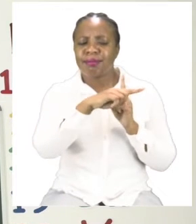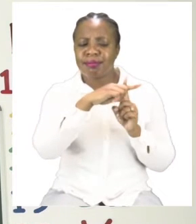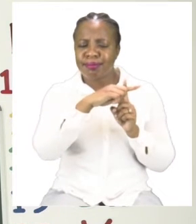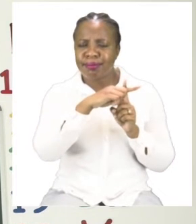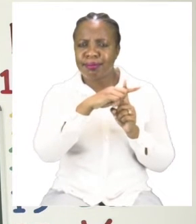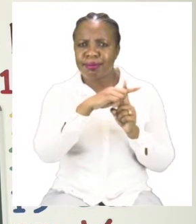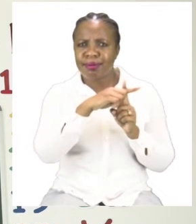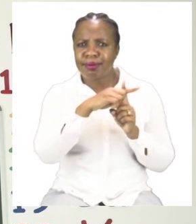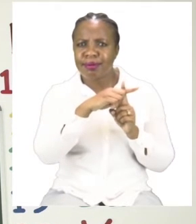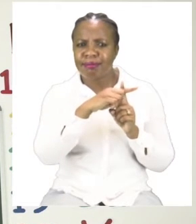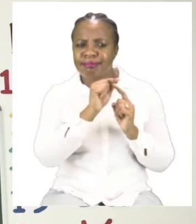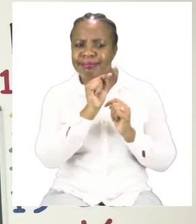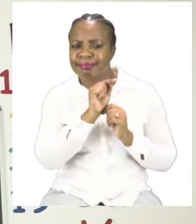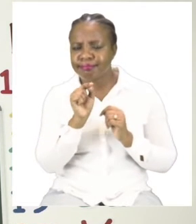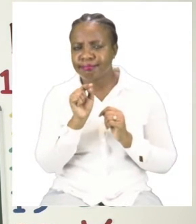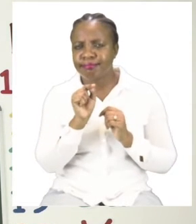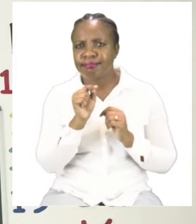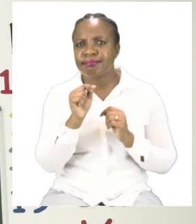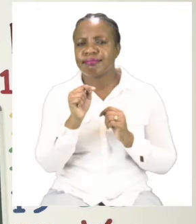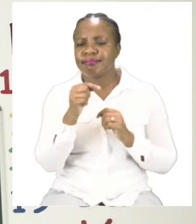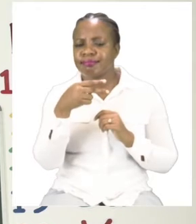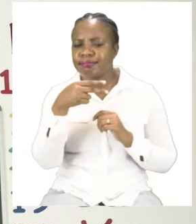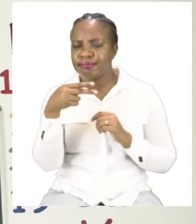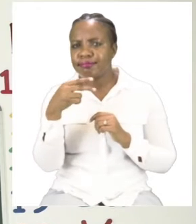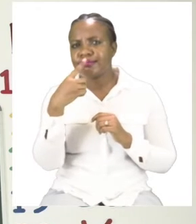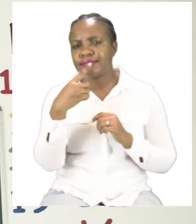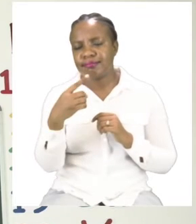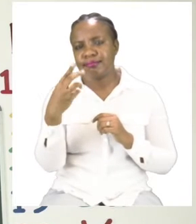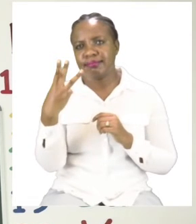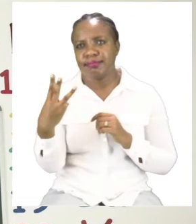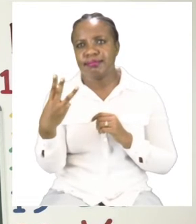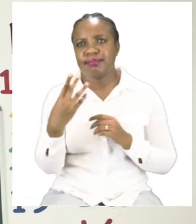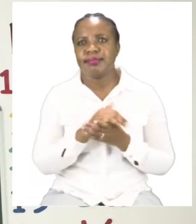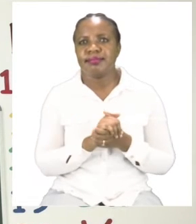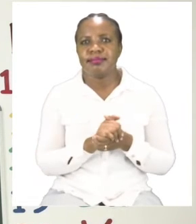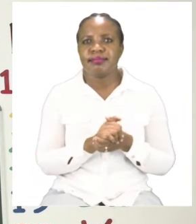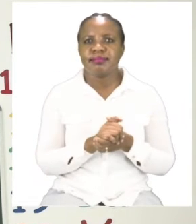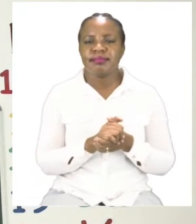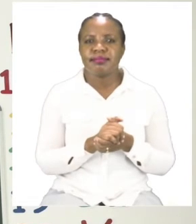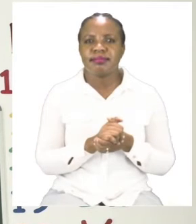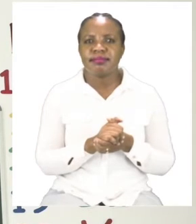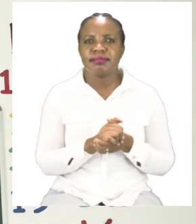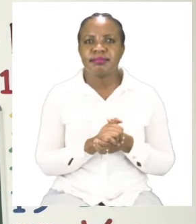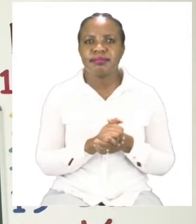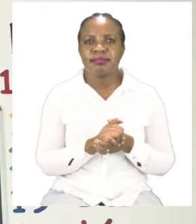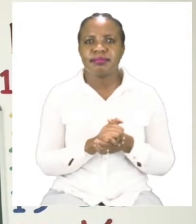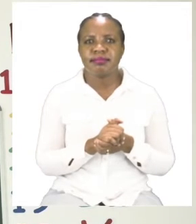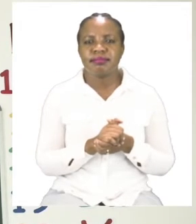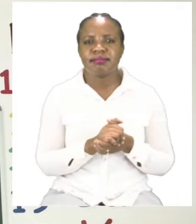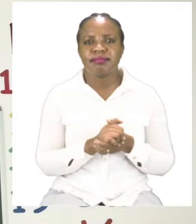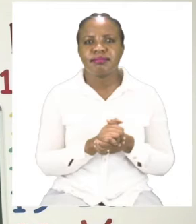plus dash equals 13. So, we